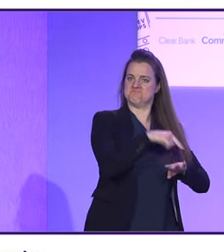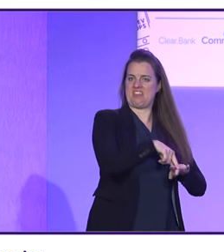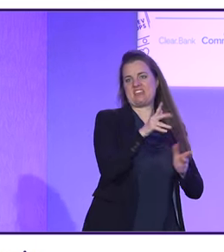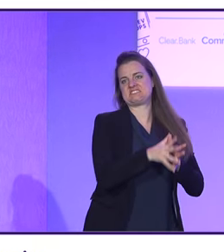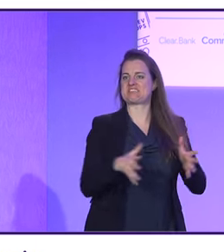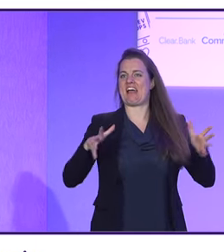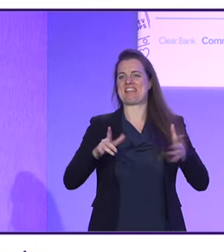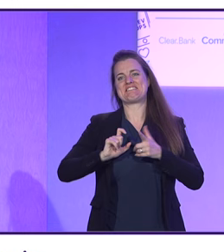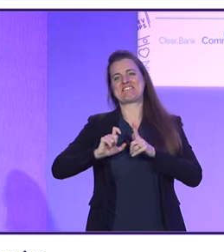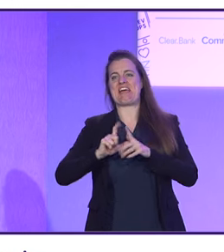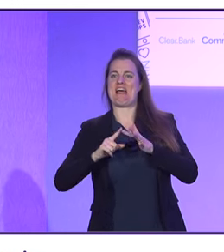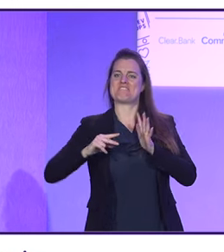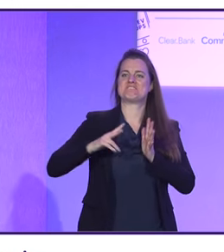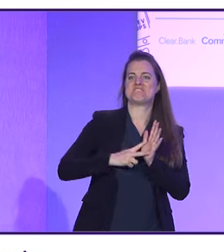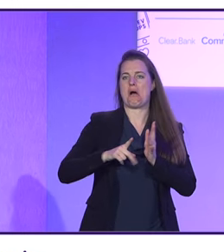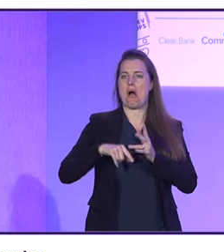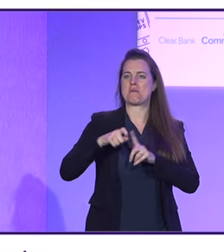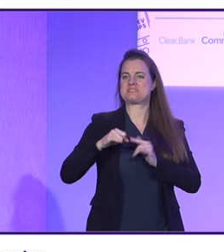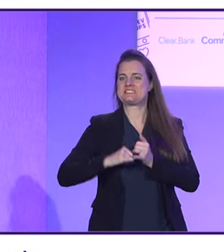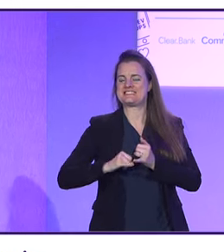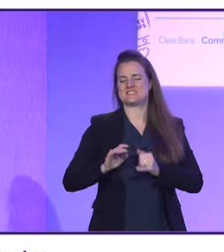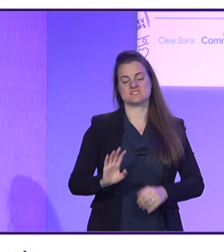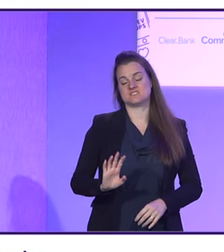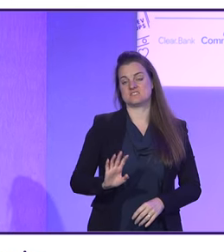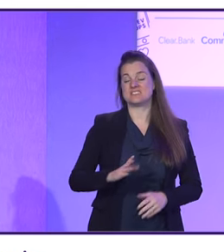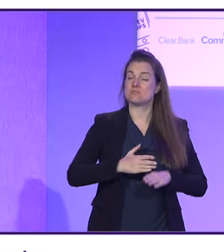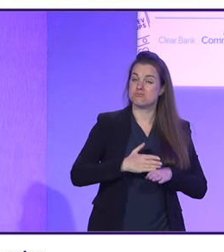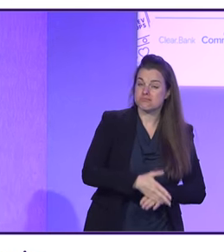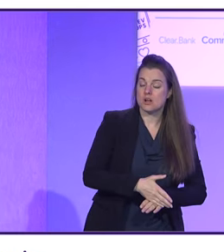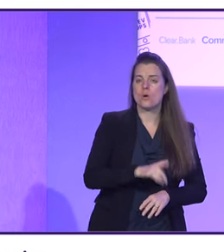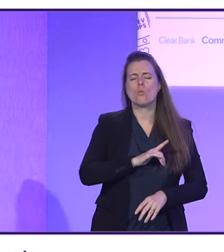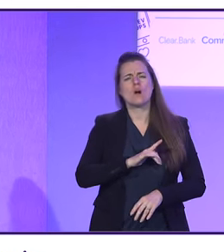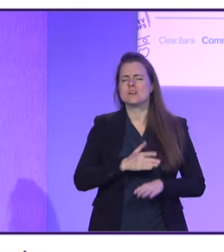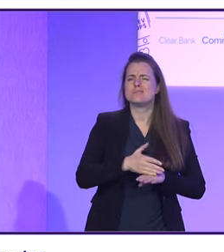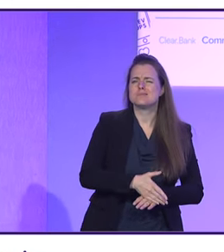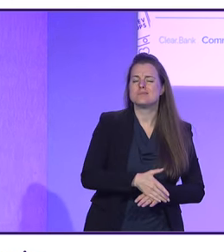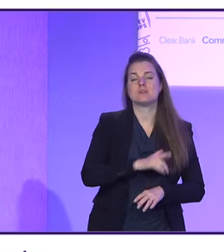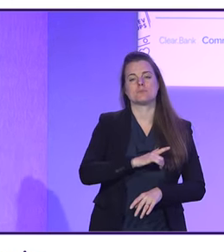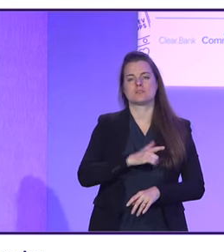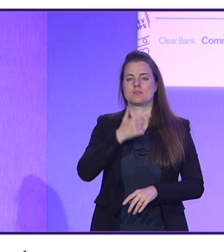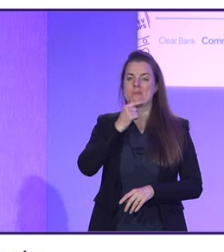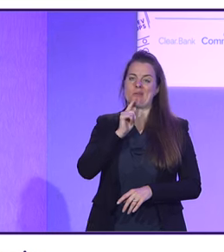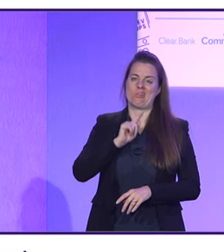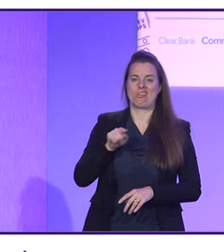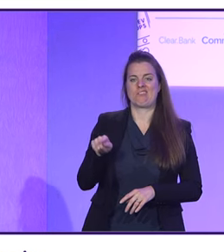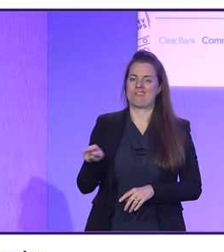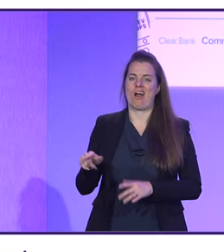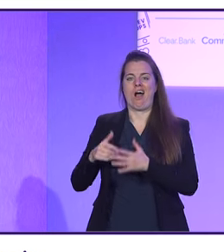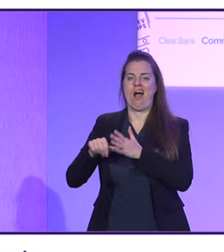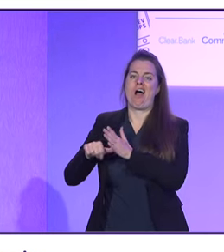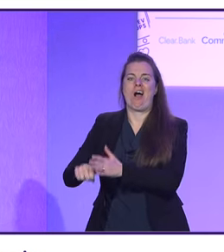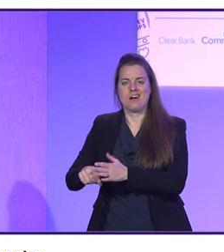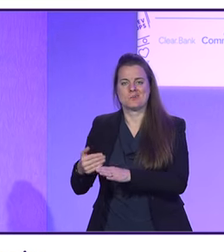Why is it hard work? Because people are hard work. People expect services, and those expectations are going